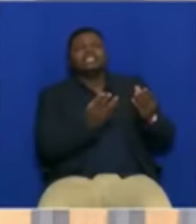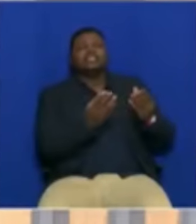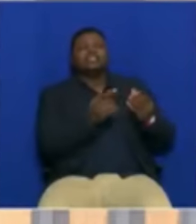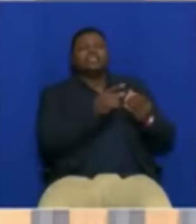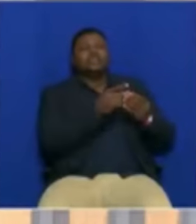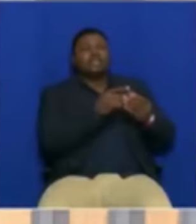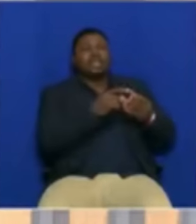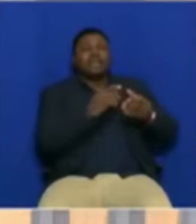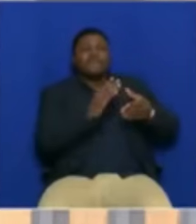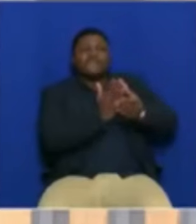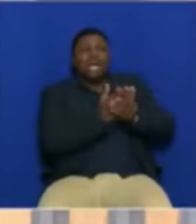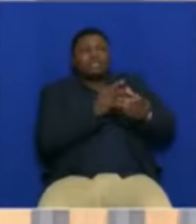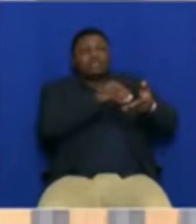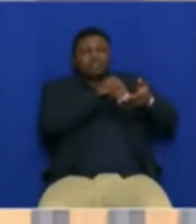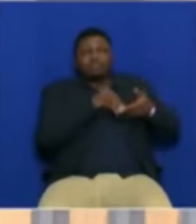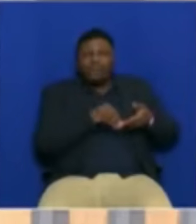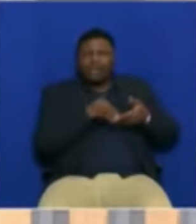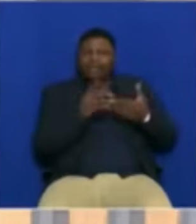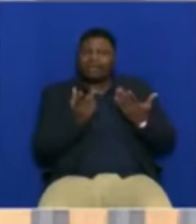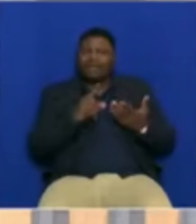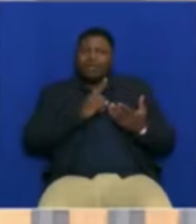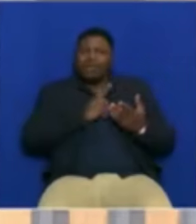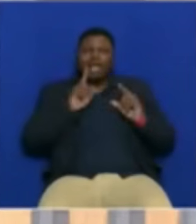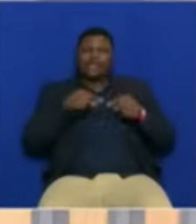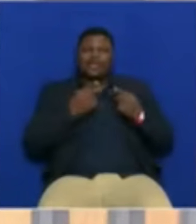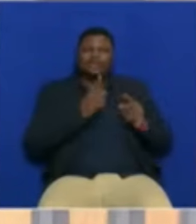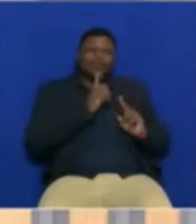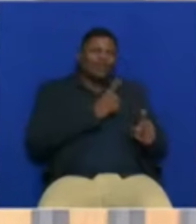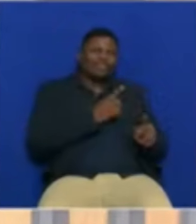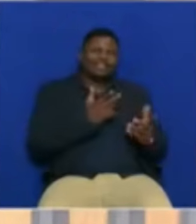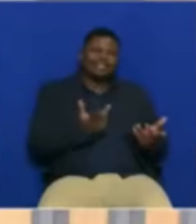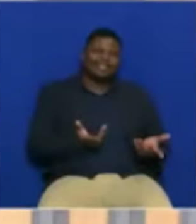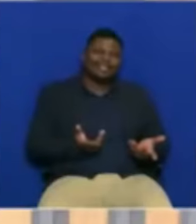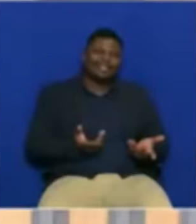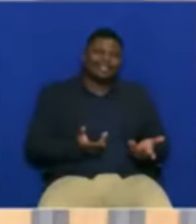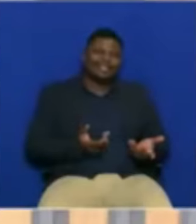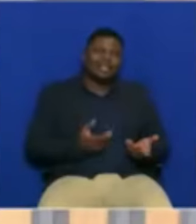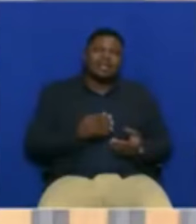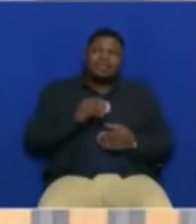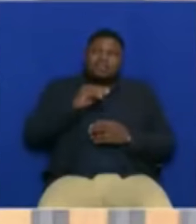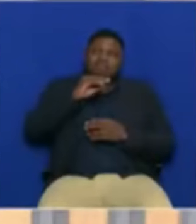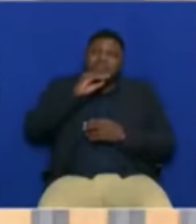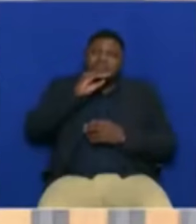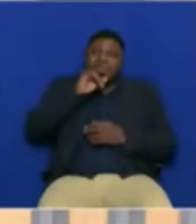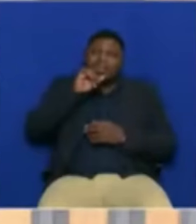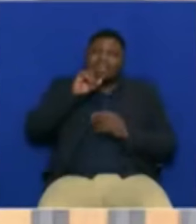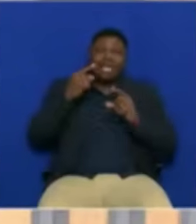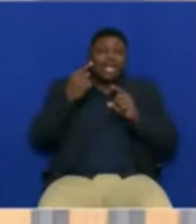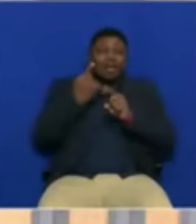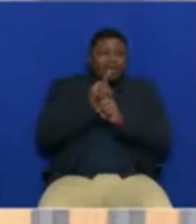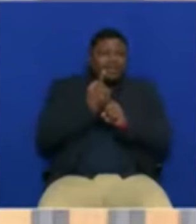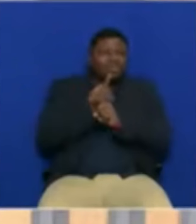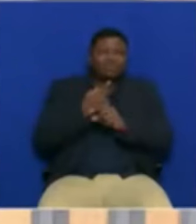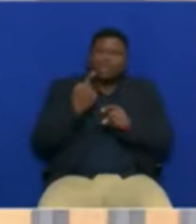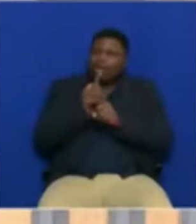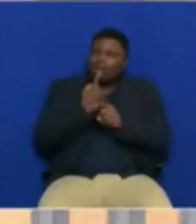At every turn, the chief investigator must give instructions at every turn. Can I respond? Chair? Is that what you are